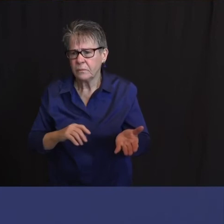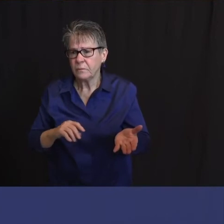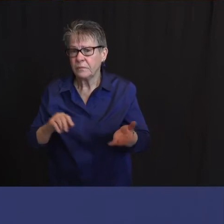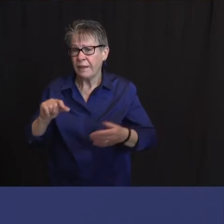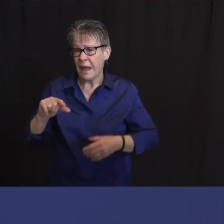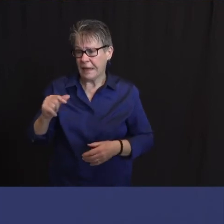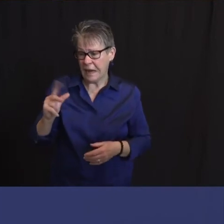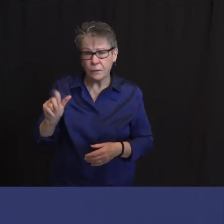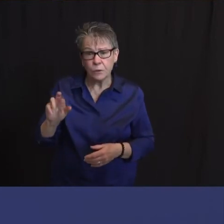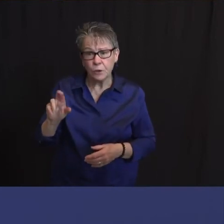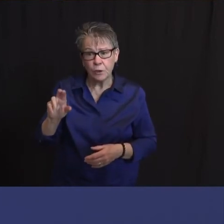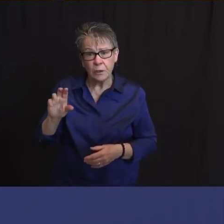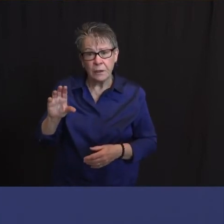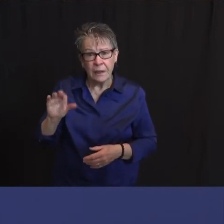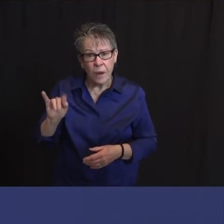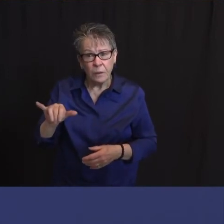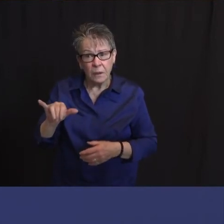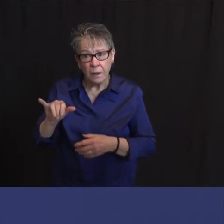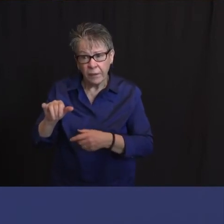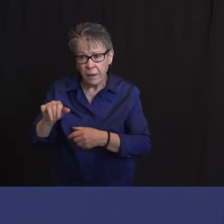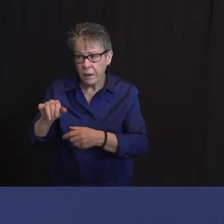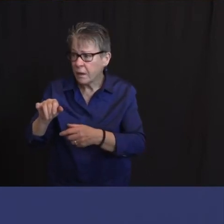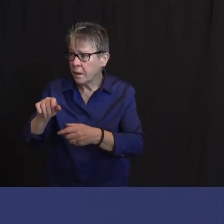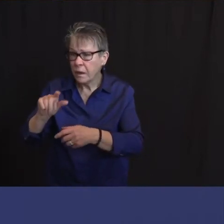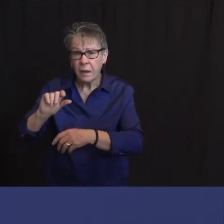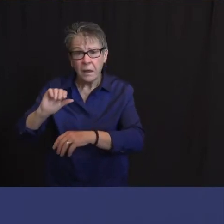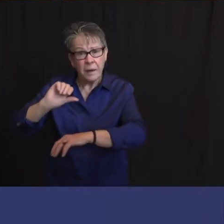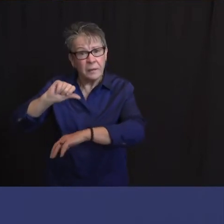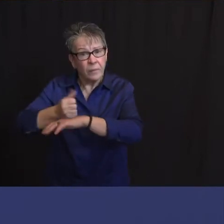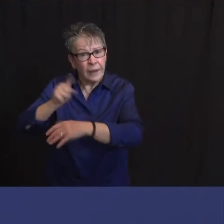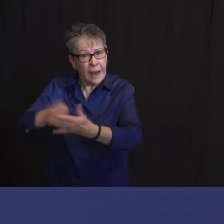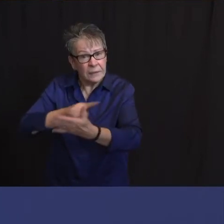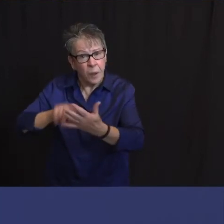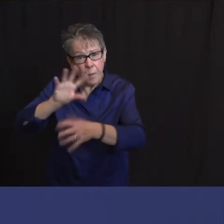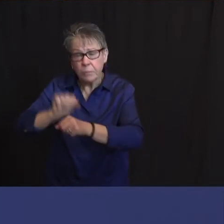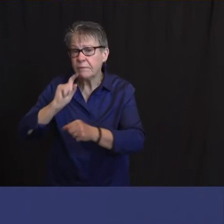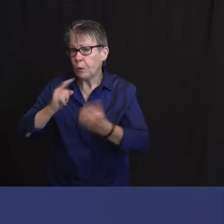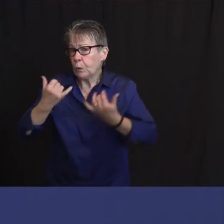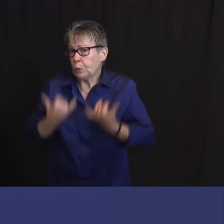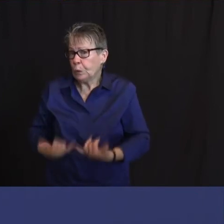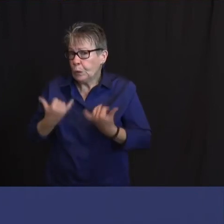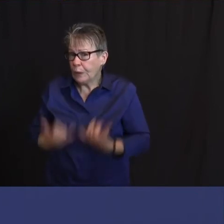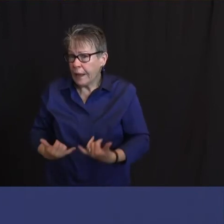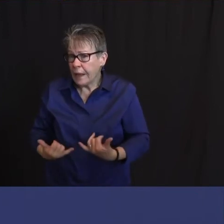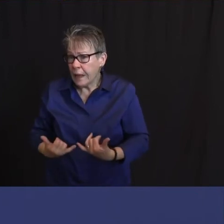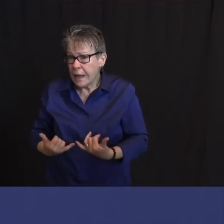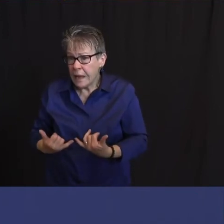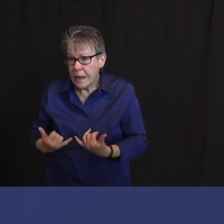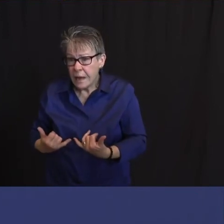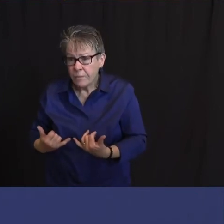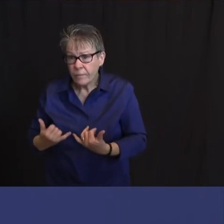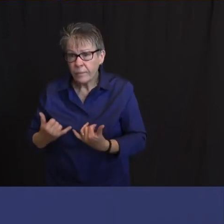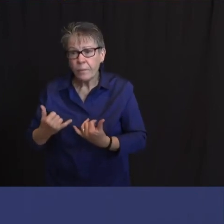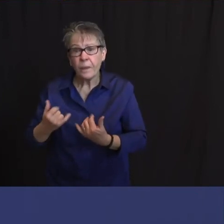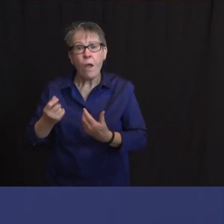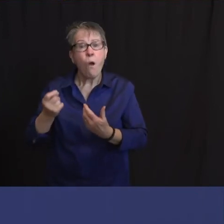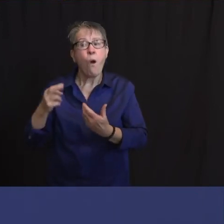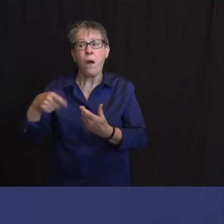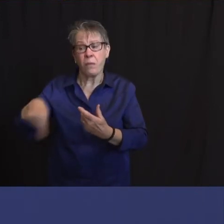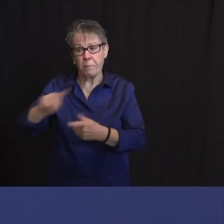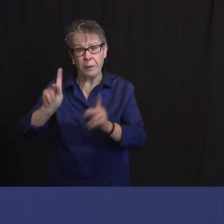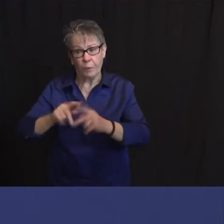if yes, how many were canceled? And how are those people, were those people automatically rescheduled, or will they need to go through the